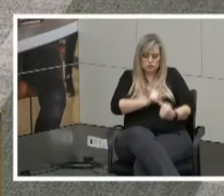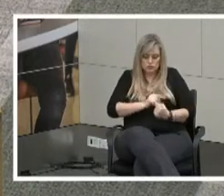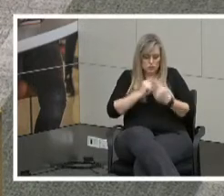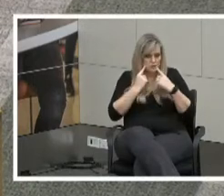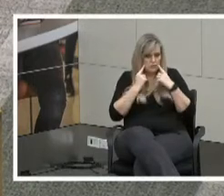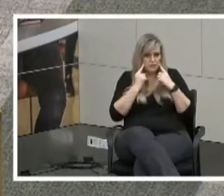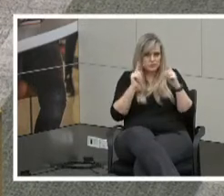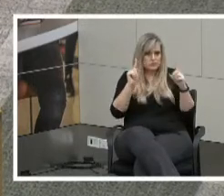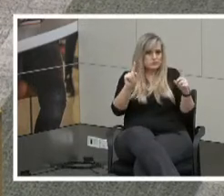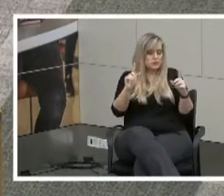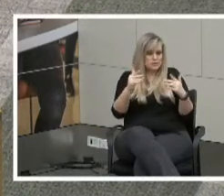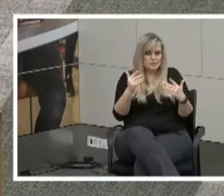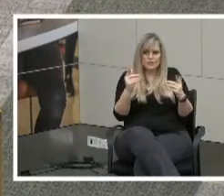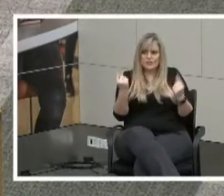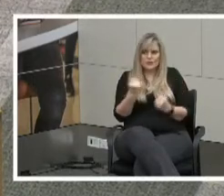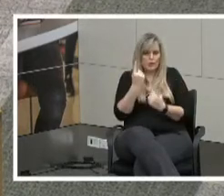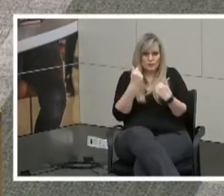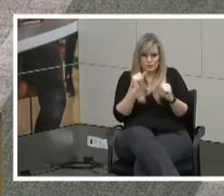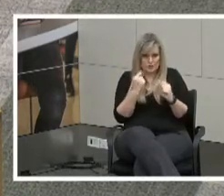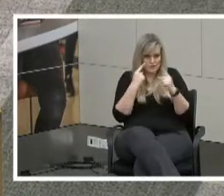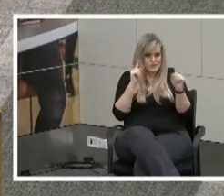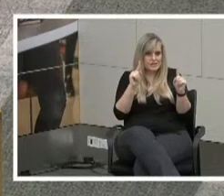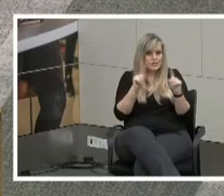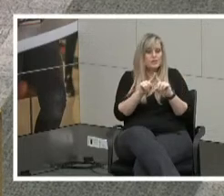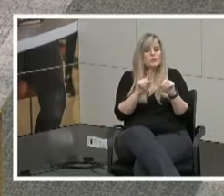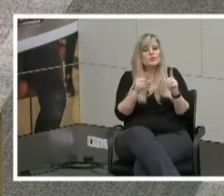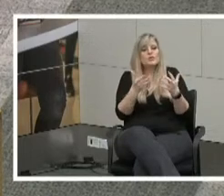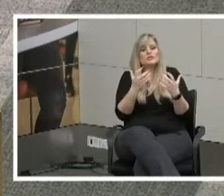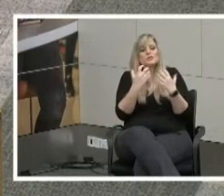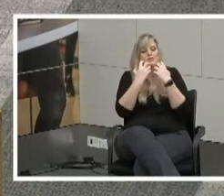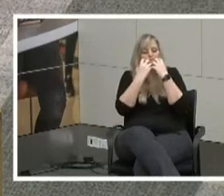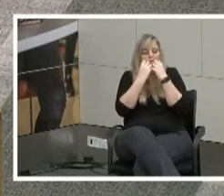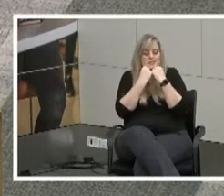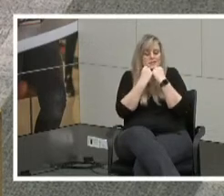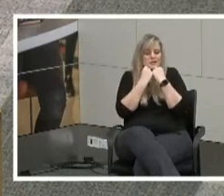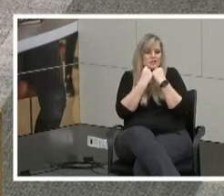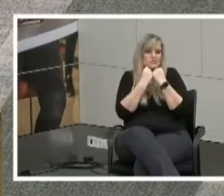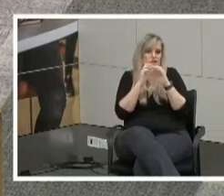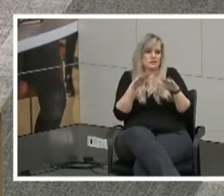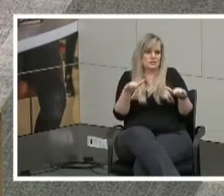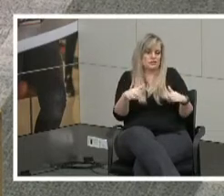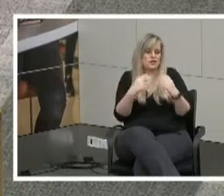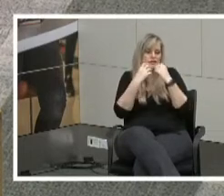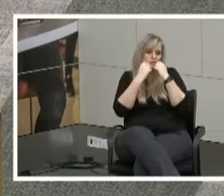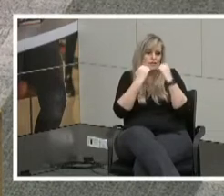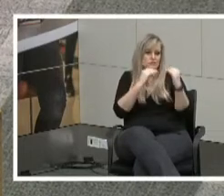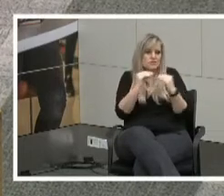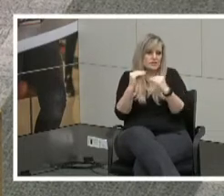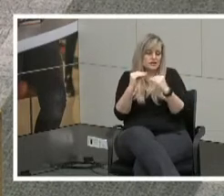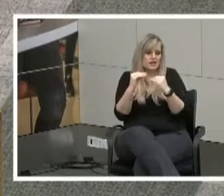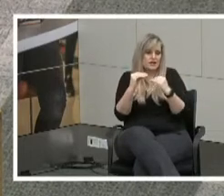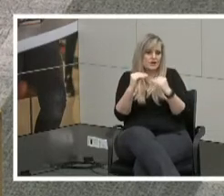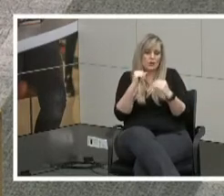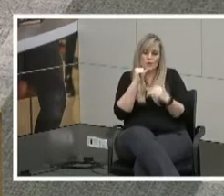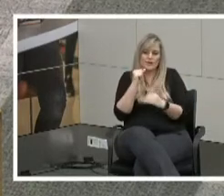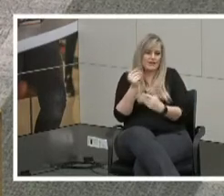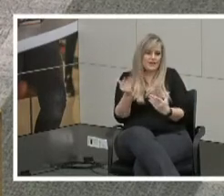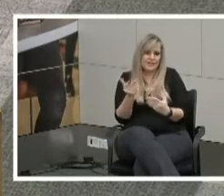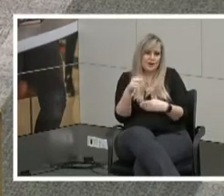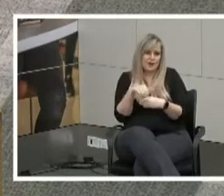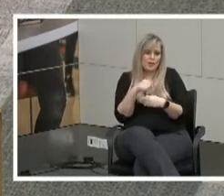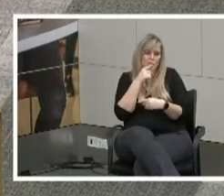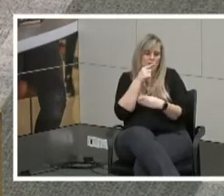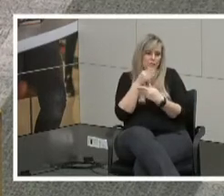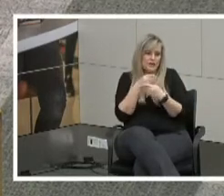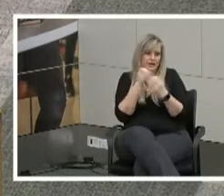expected of us to love and teach our kids we no longer exist within public education